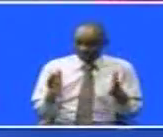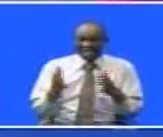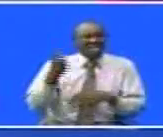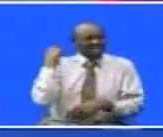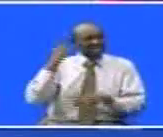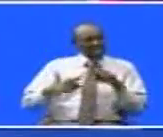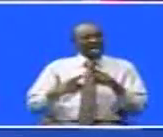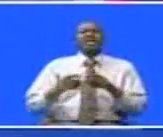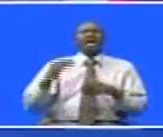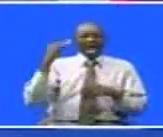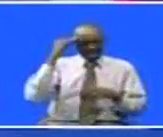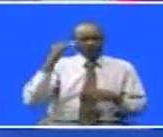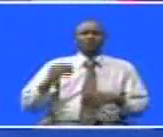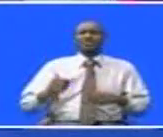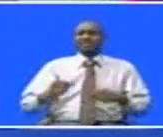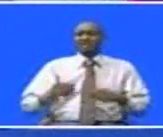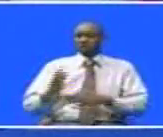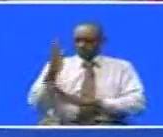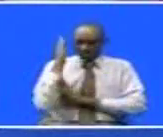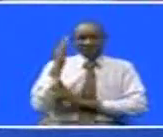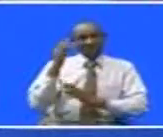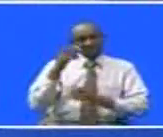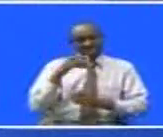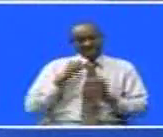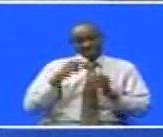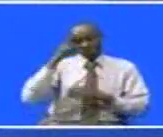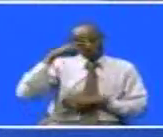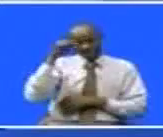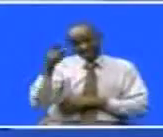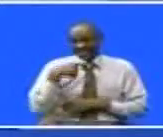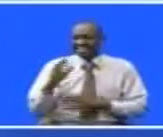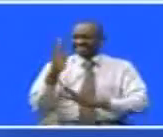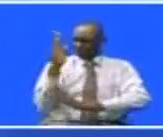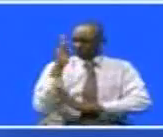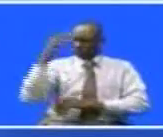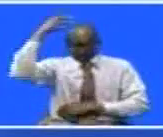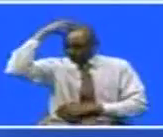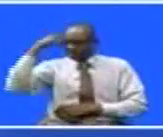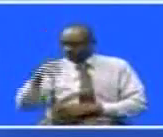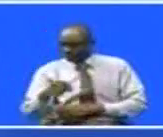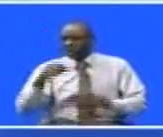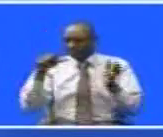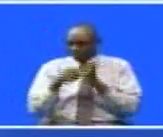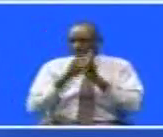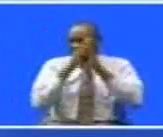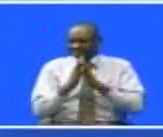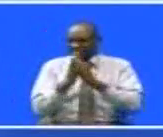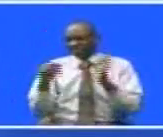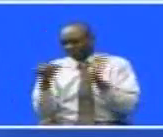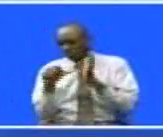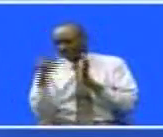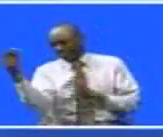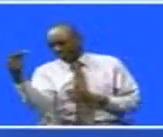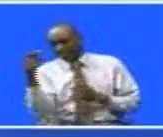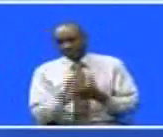the head of the security at the Vatican has expressed concern over the security of the Pope following a rise in religious extremist